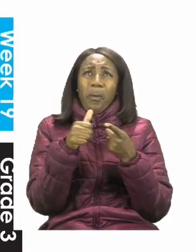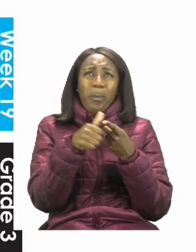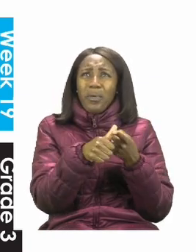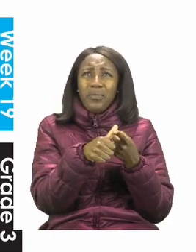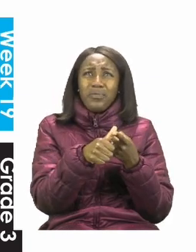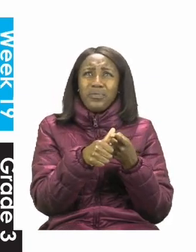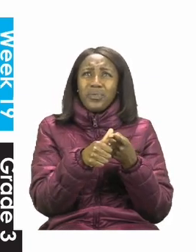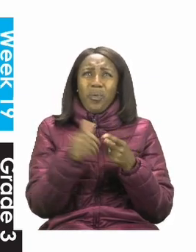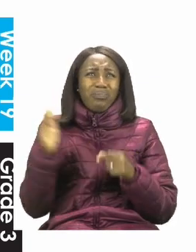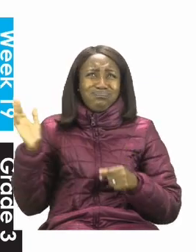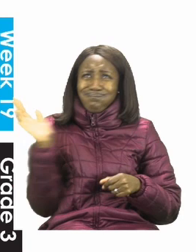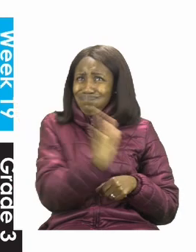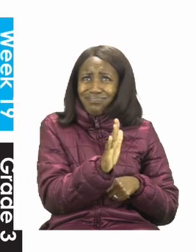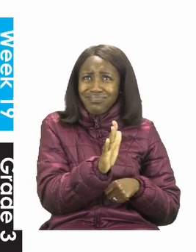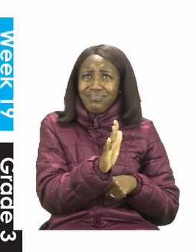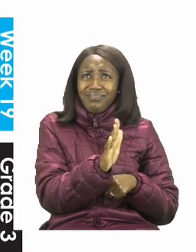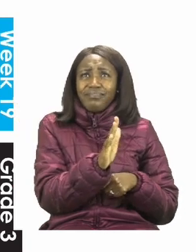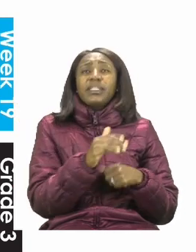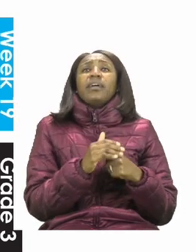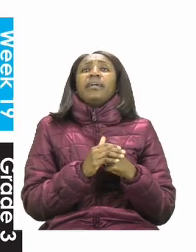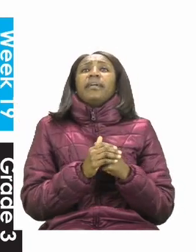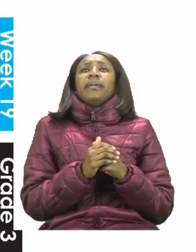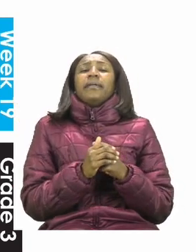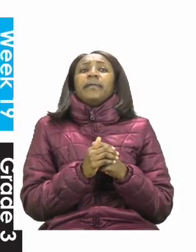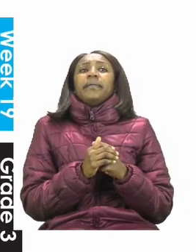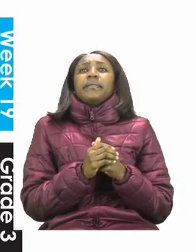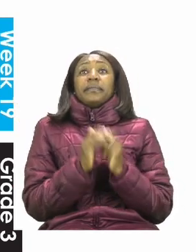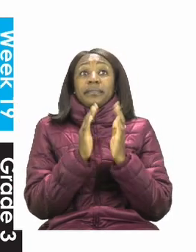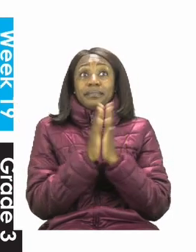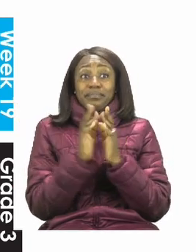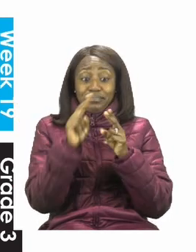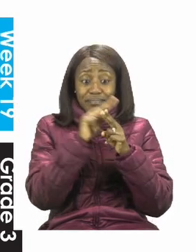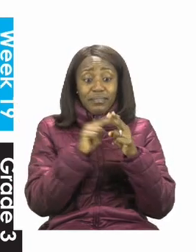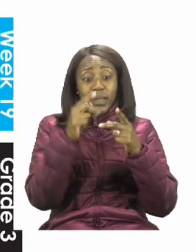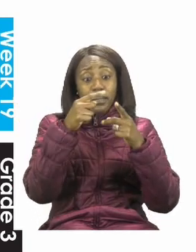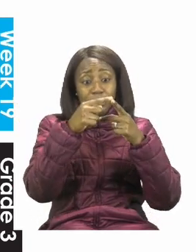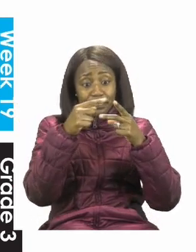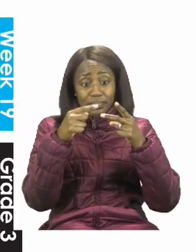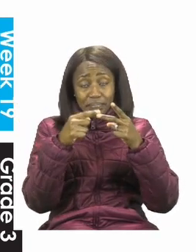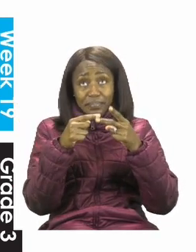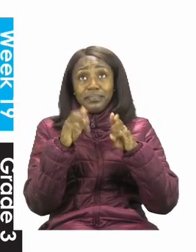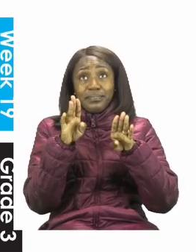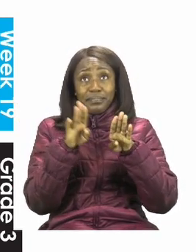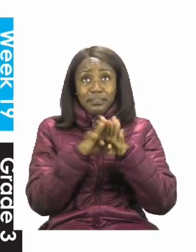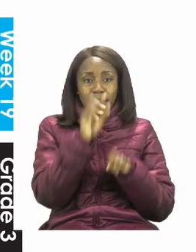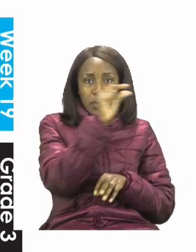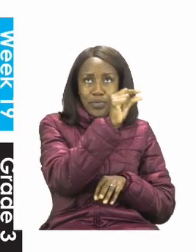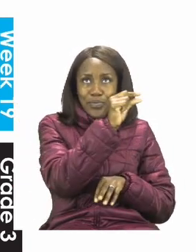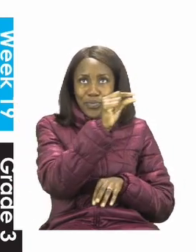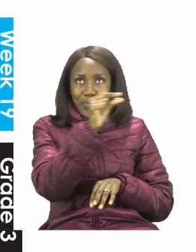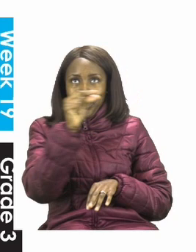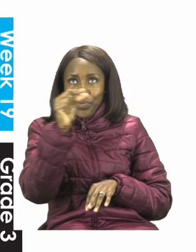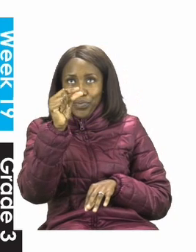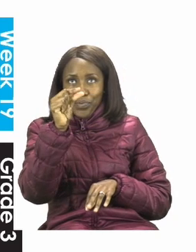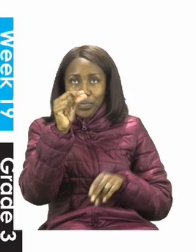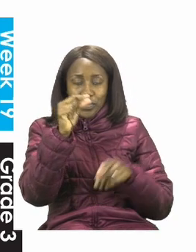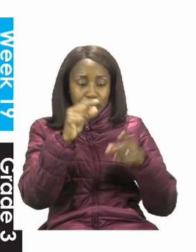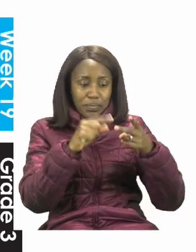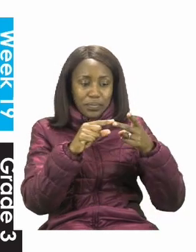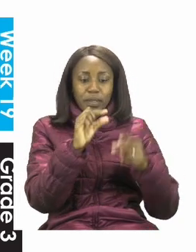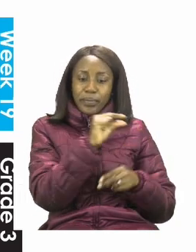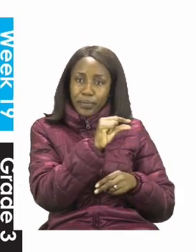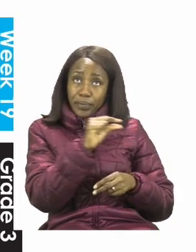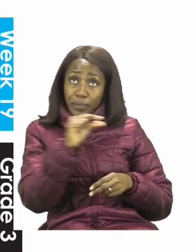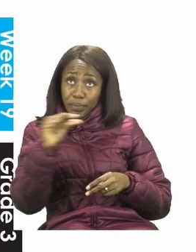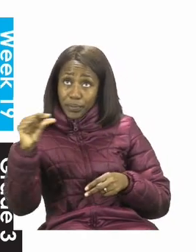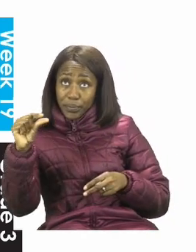harmful. Now you need to use the word strangers to make 1 sentence, and then you need to use the